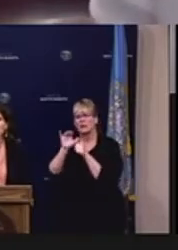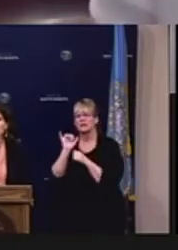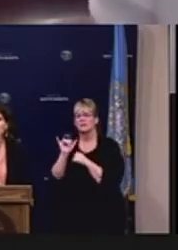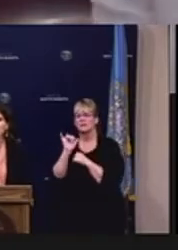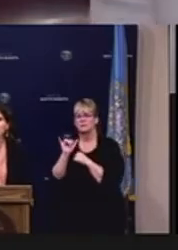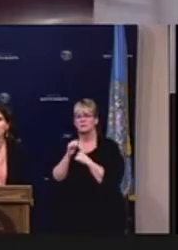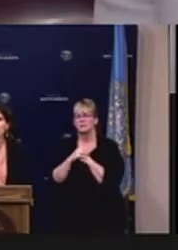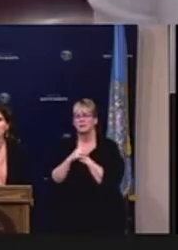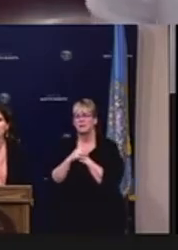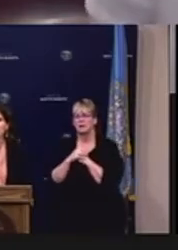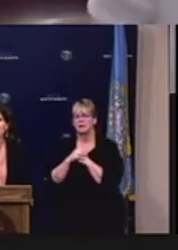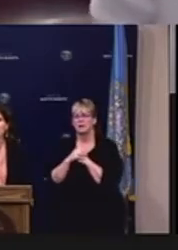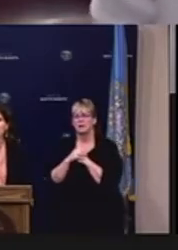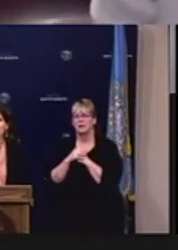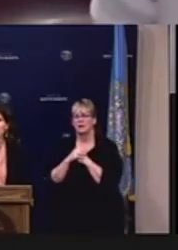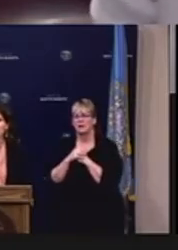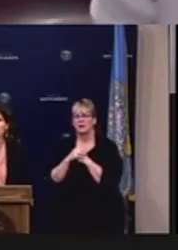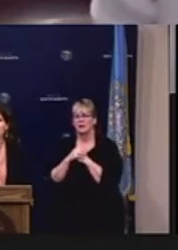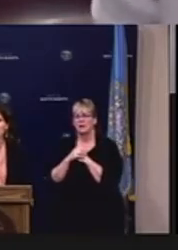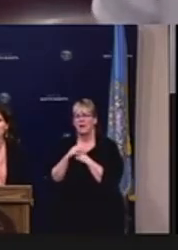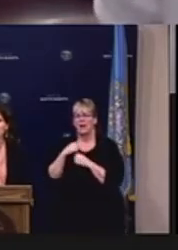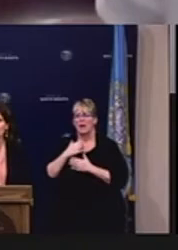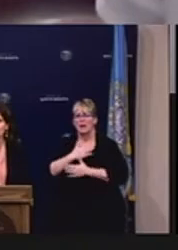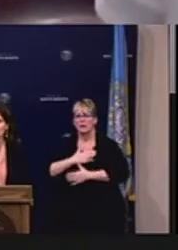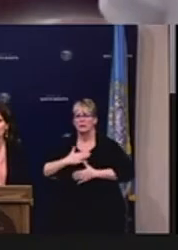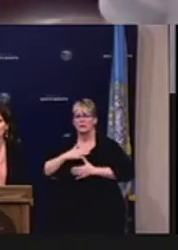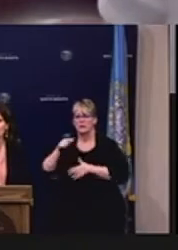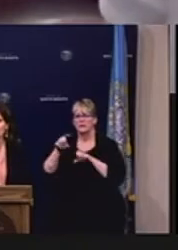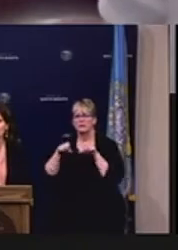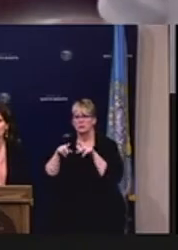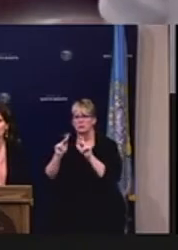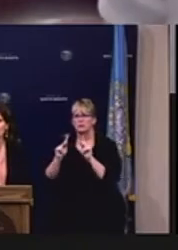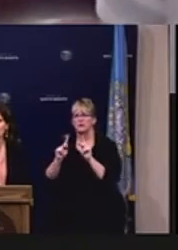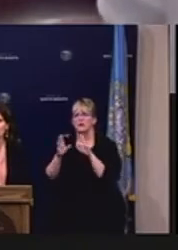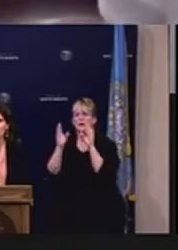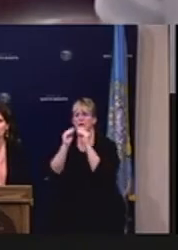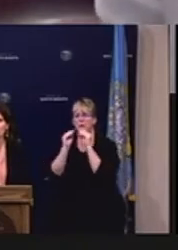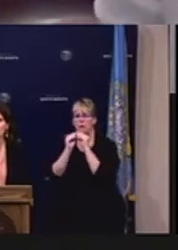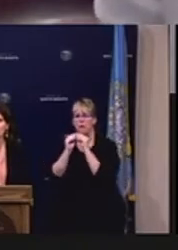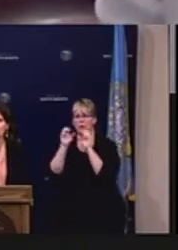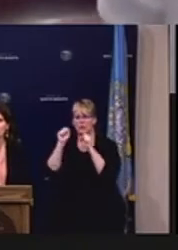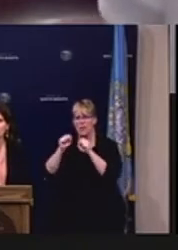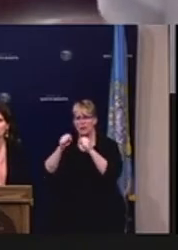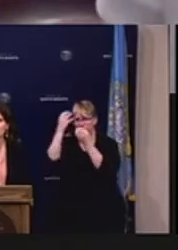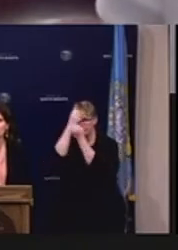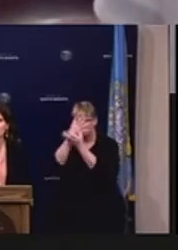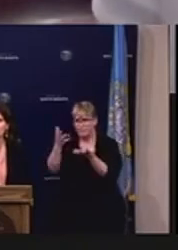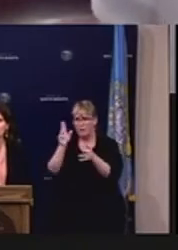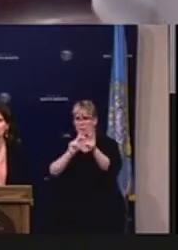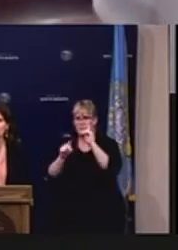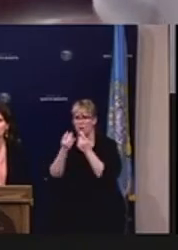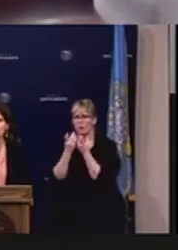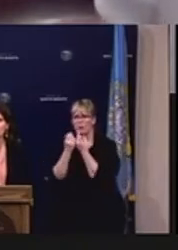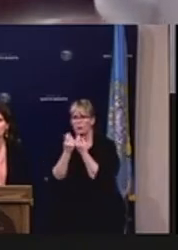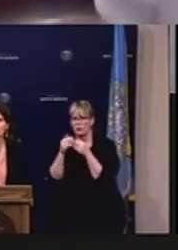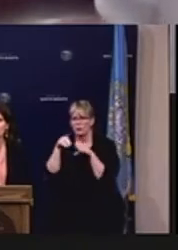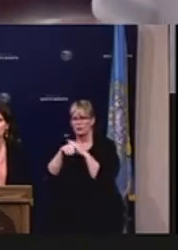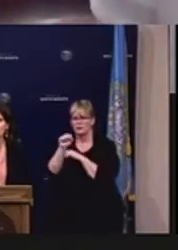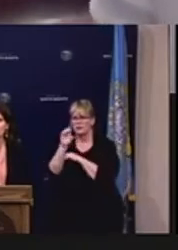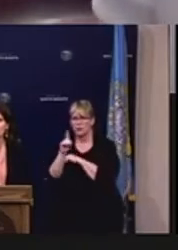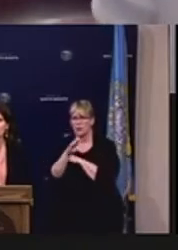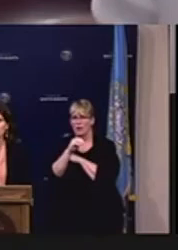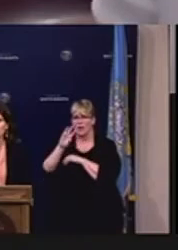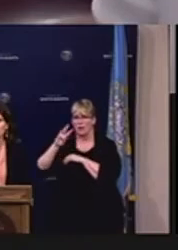we're doing. Which is why I appreciate this opportunity. The more we can get the message out there of what we're doing and why,